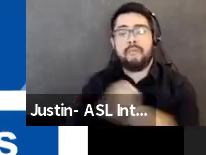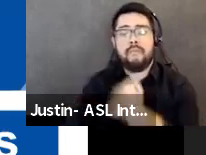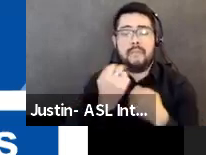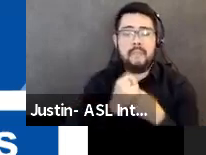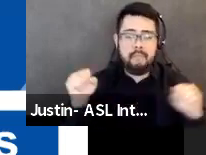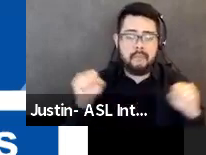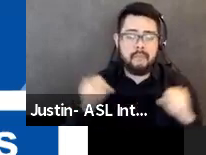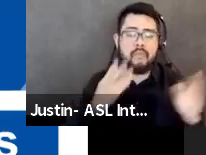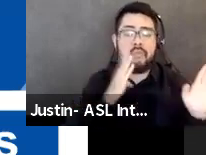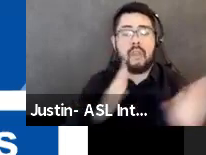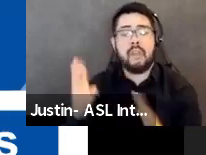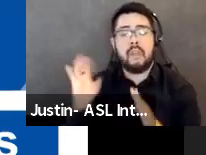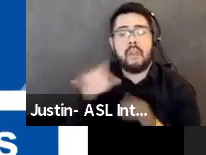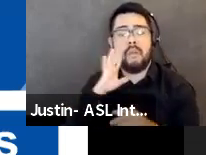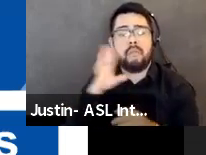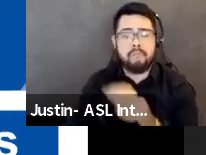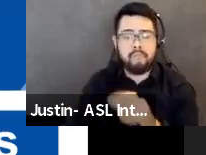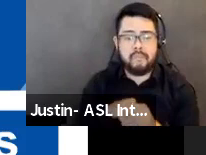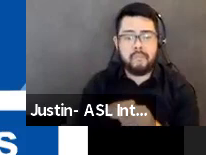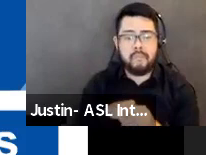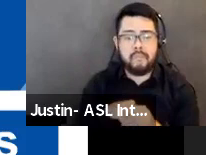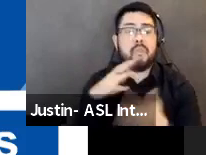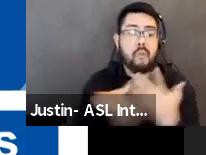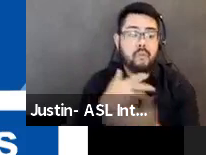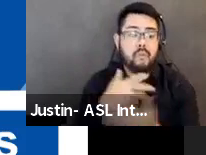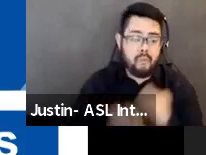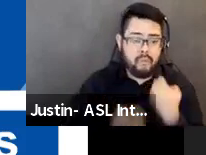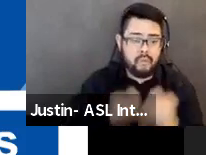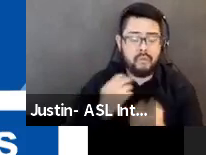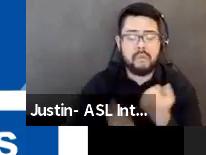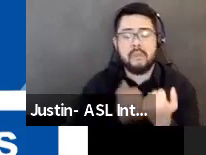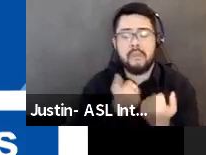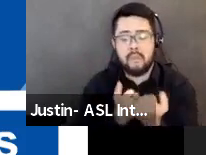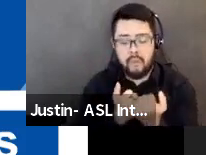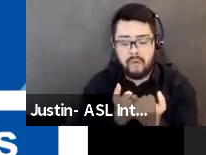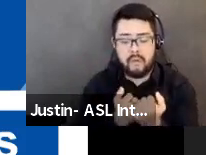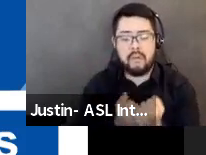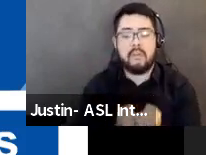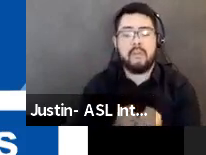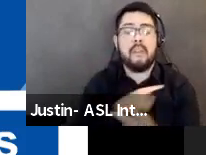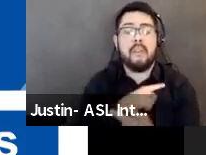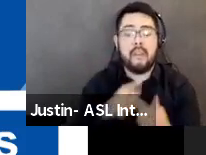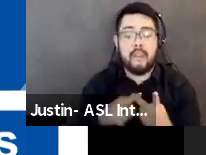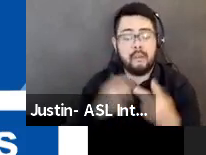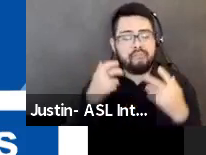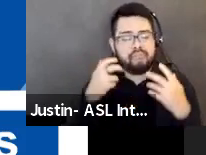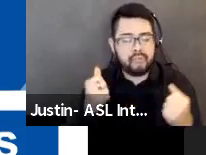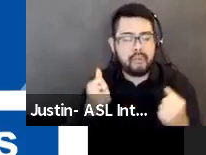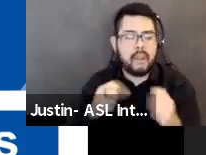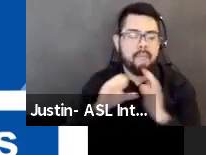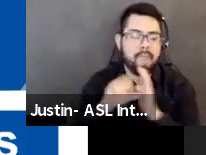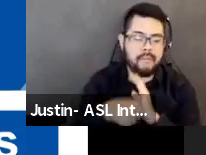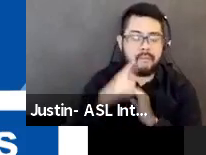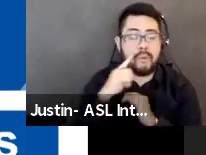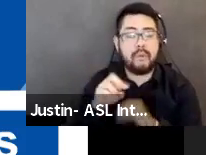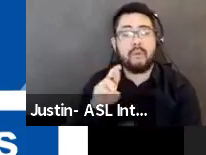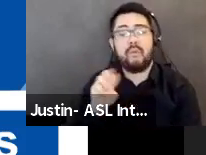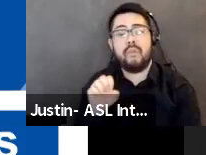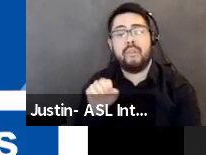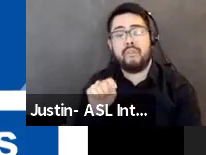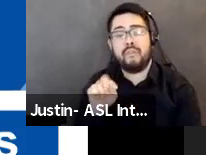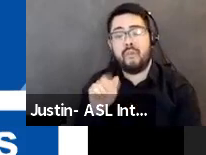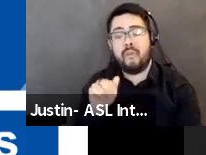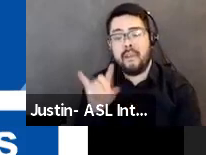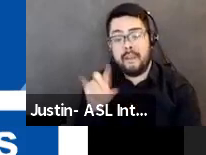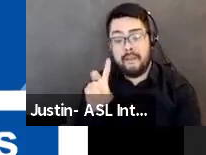that incorporates strategies including social emotional supports with a strong emphasis on restorative practices my